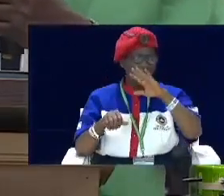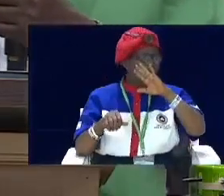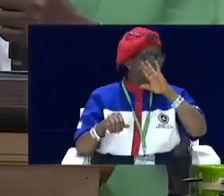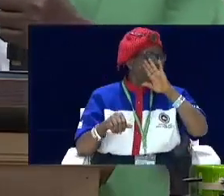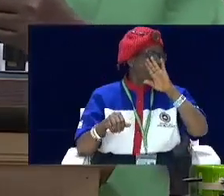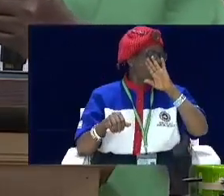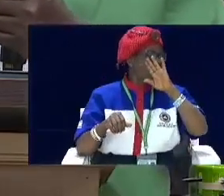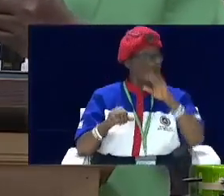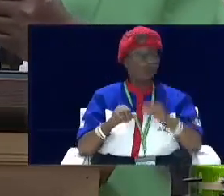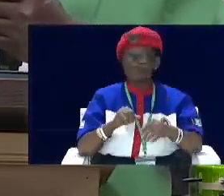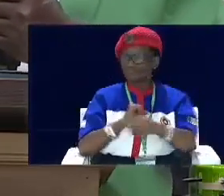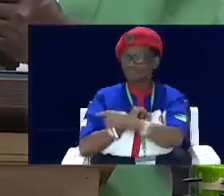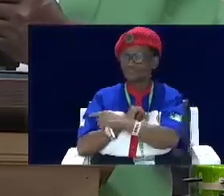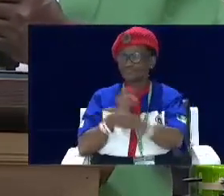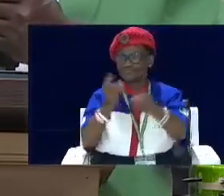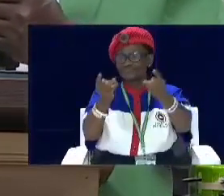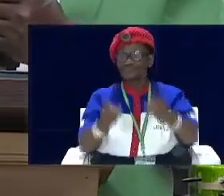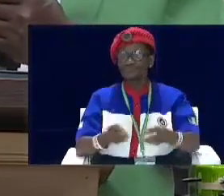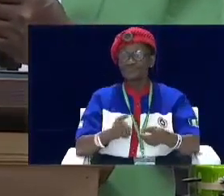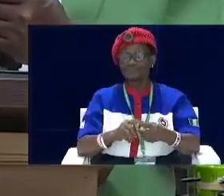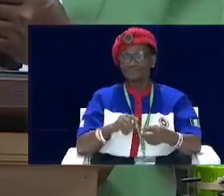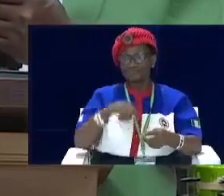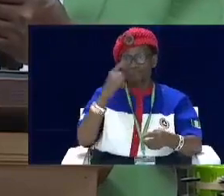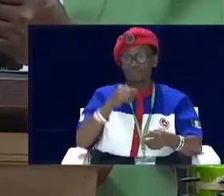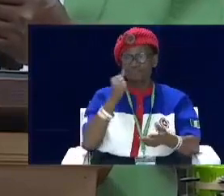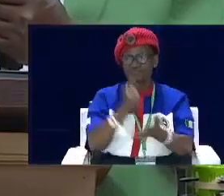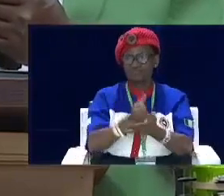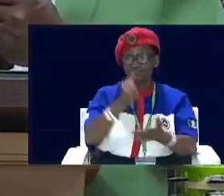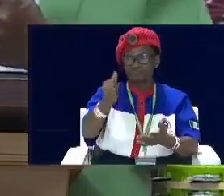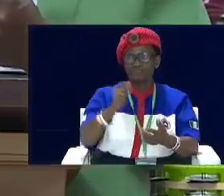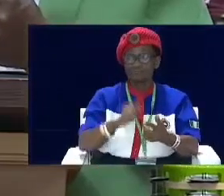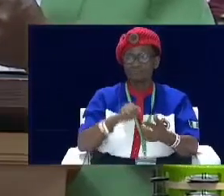I want to say amen to this one.